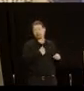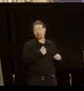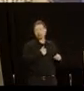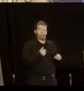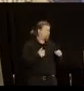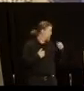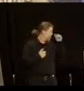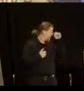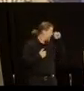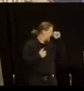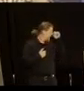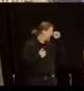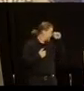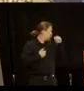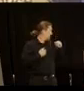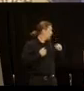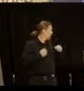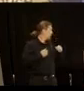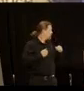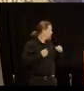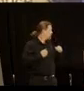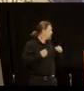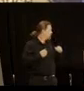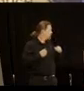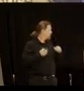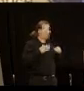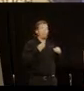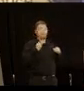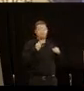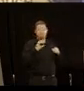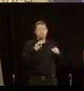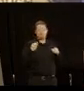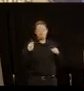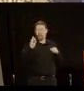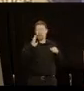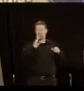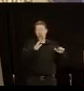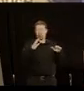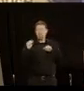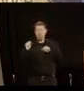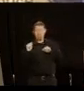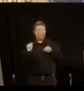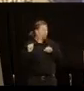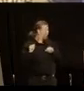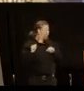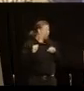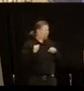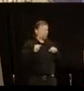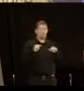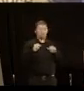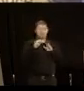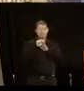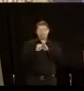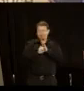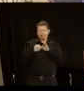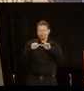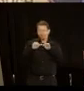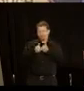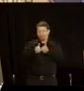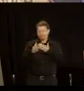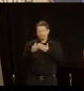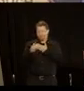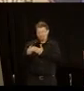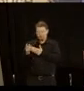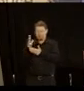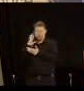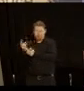Right, and Scott Plakin are going to leave the stage, and the state agency leadership are going to come in, and